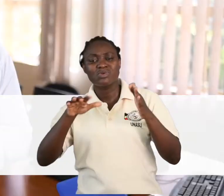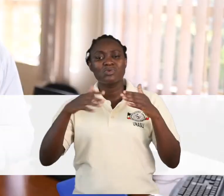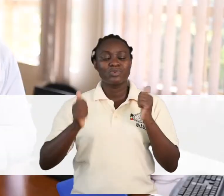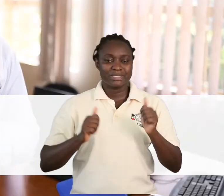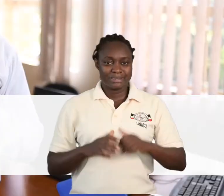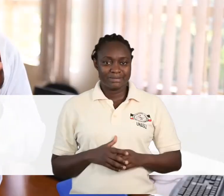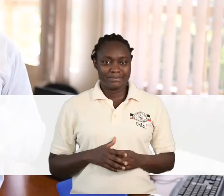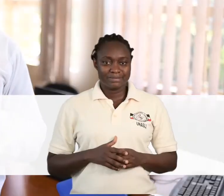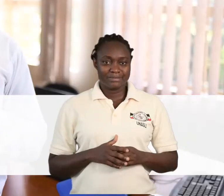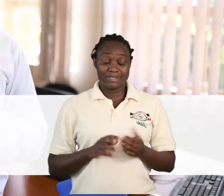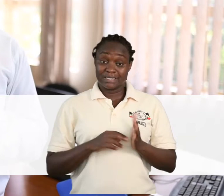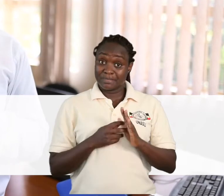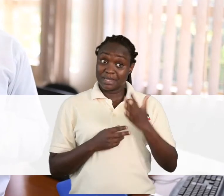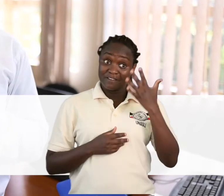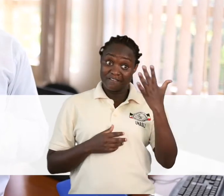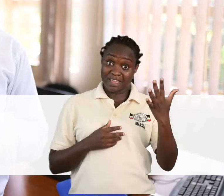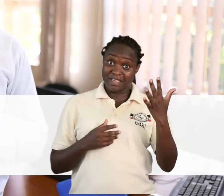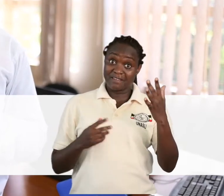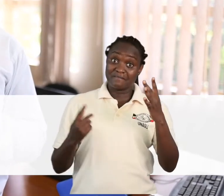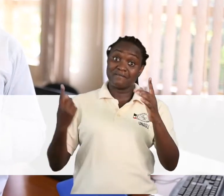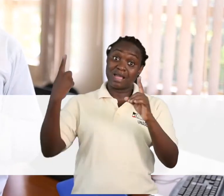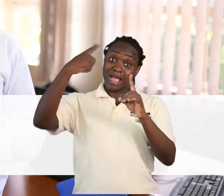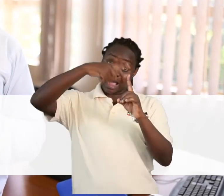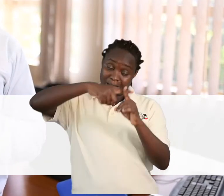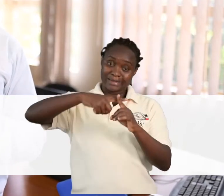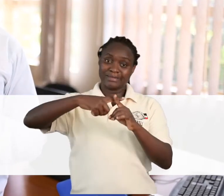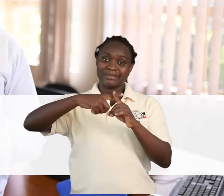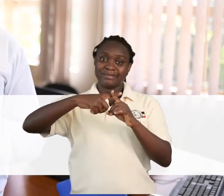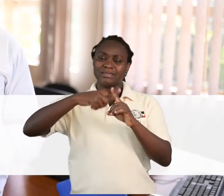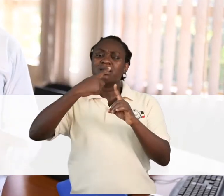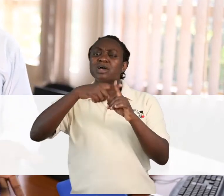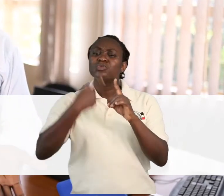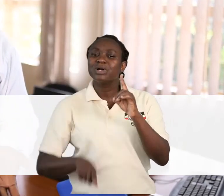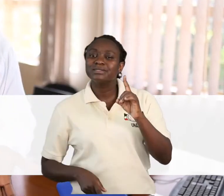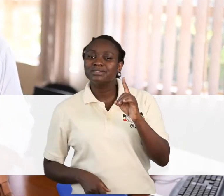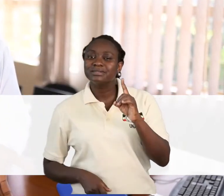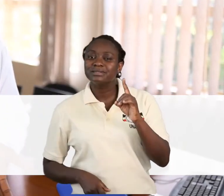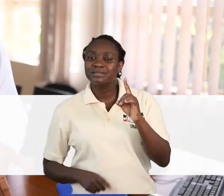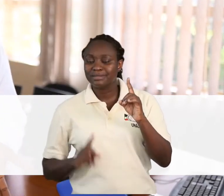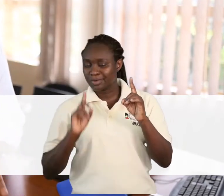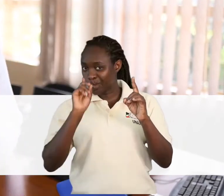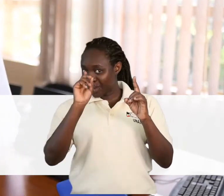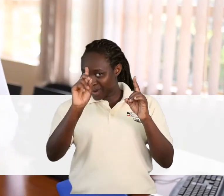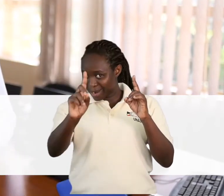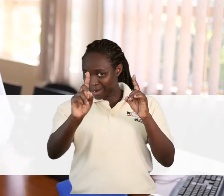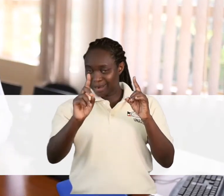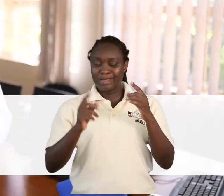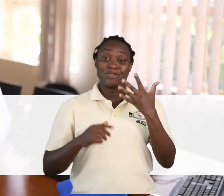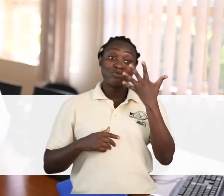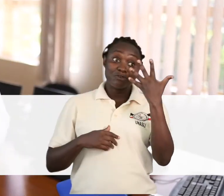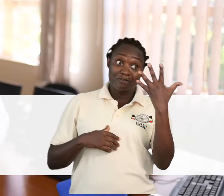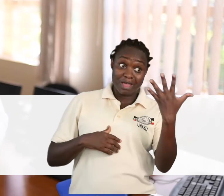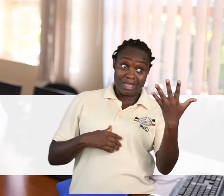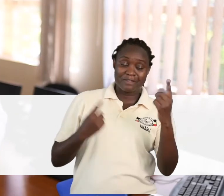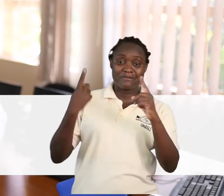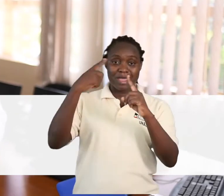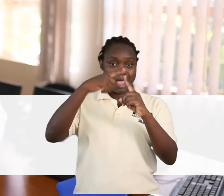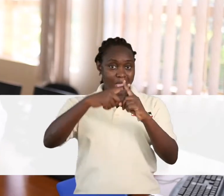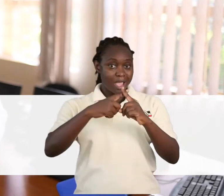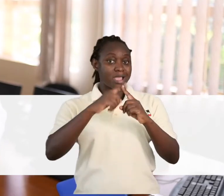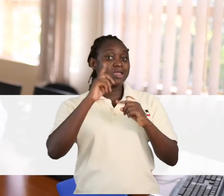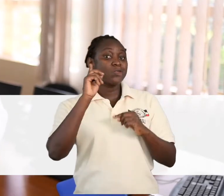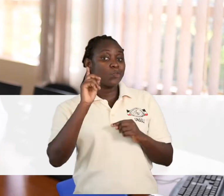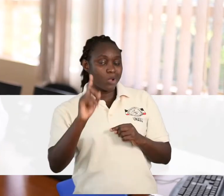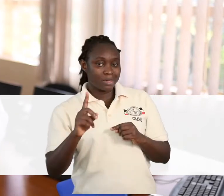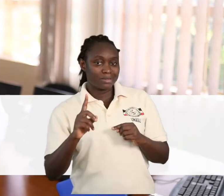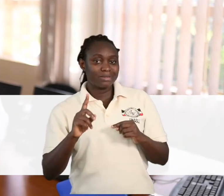True. We have to add. And what do we add? We add 1. Therefore, how are we going to represent that?